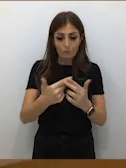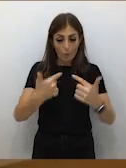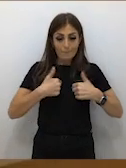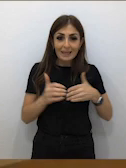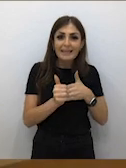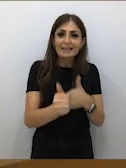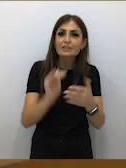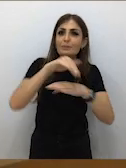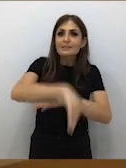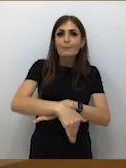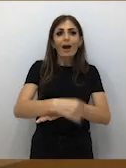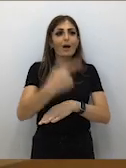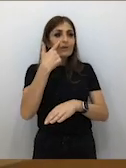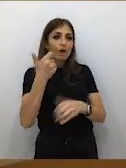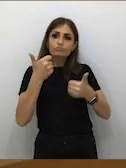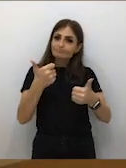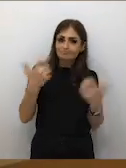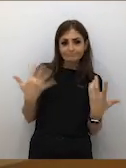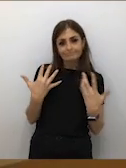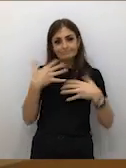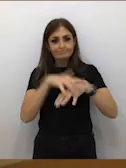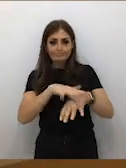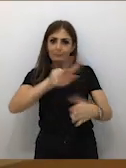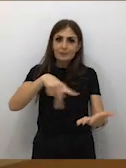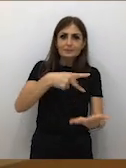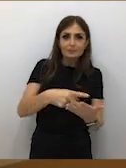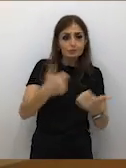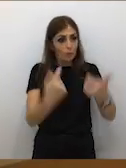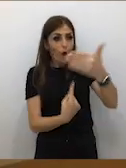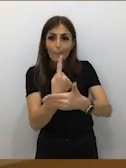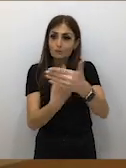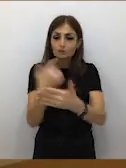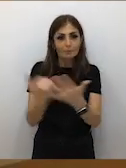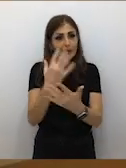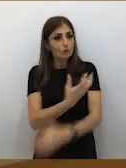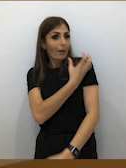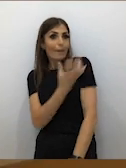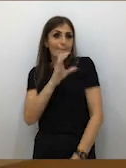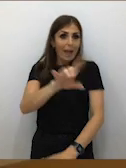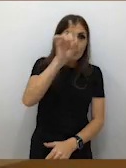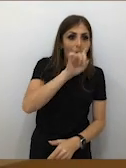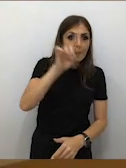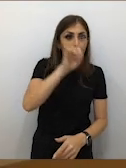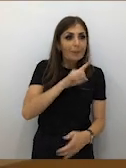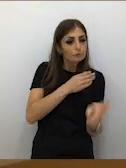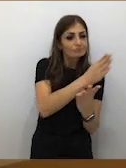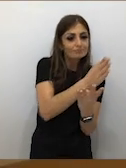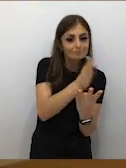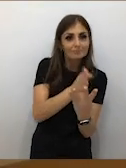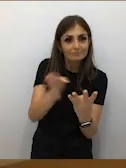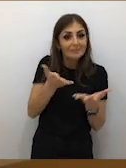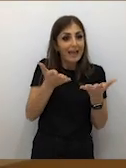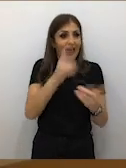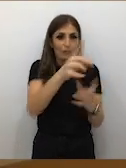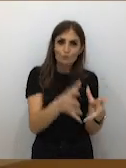present. For me, leadership is about using your position to create vessels of opportunities to empower people to